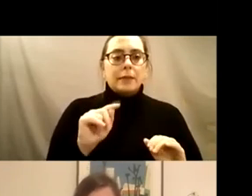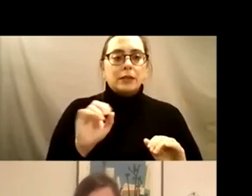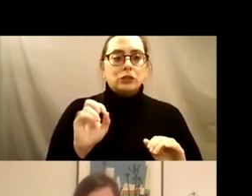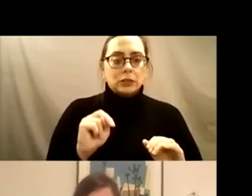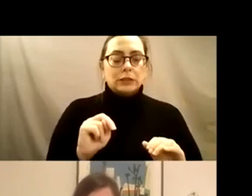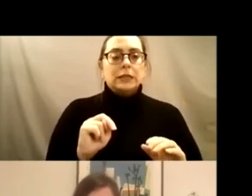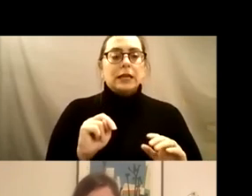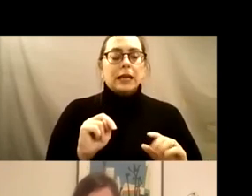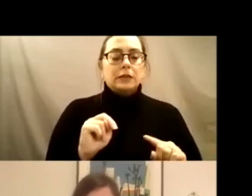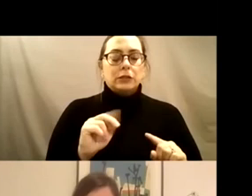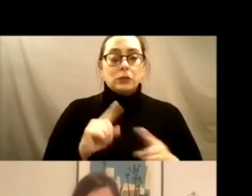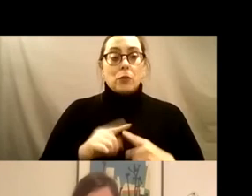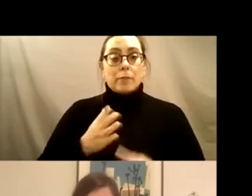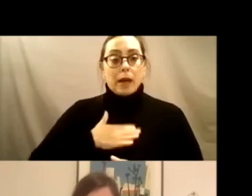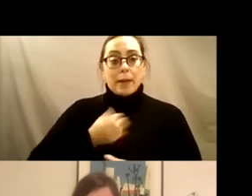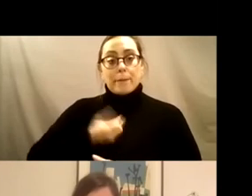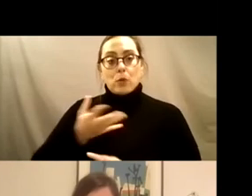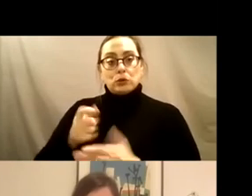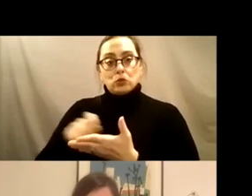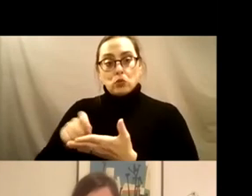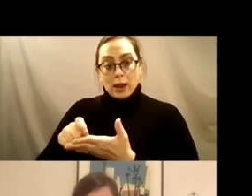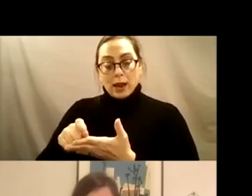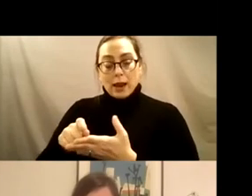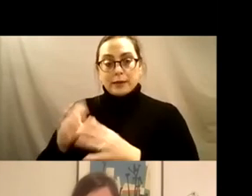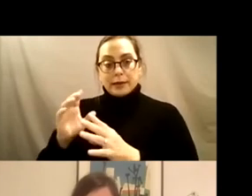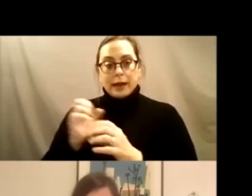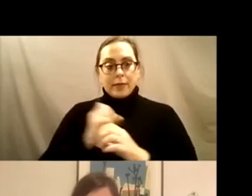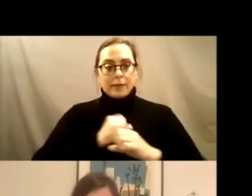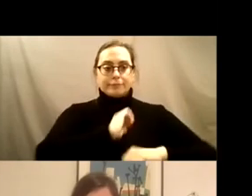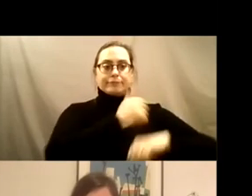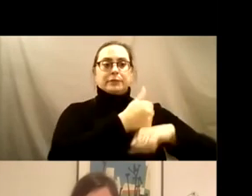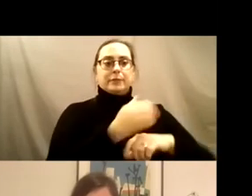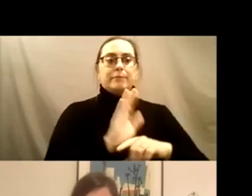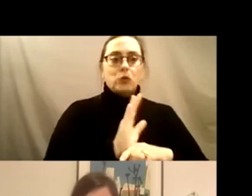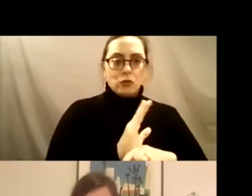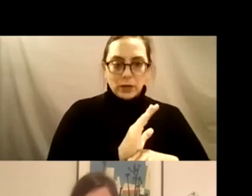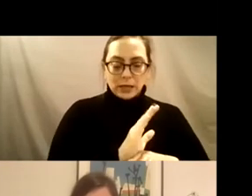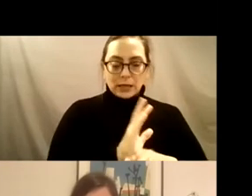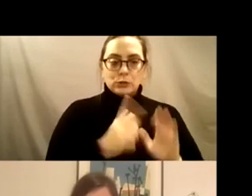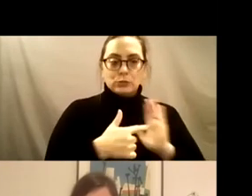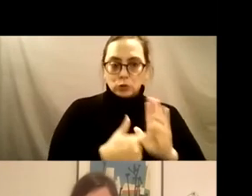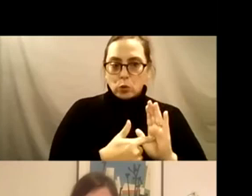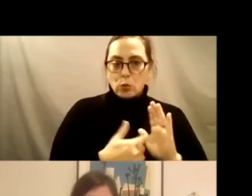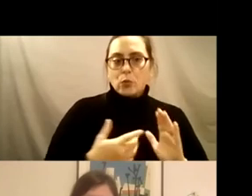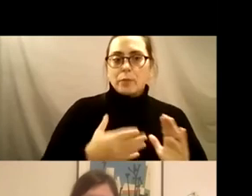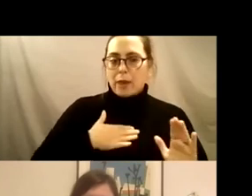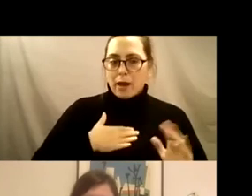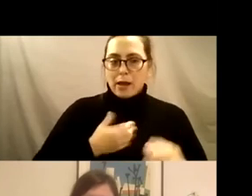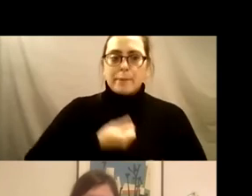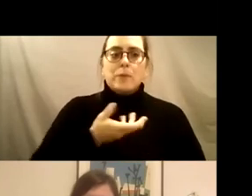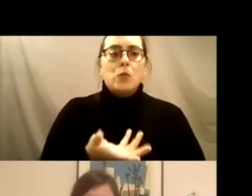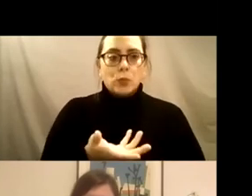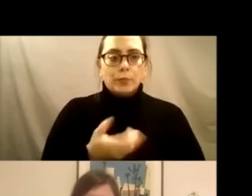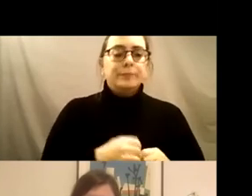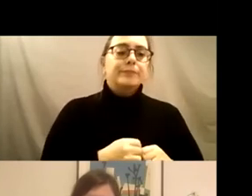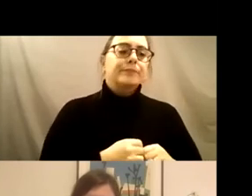my poetry. And so I made a few films like that, kind of